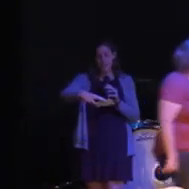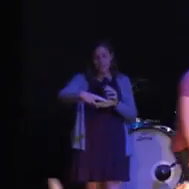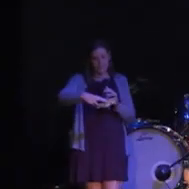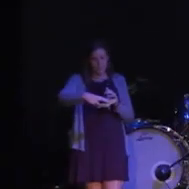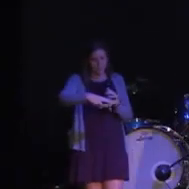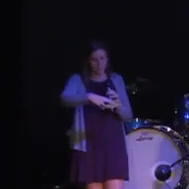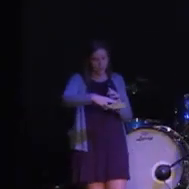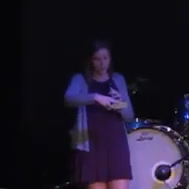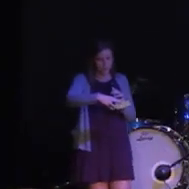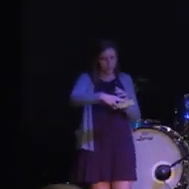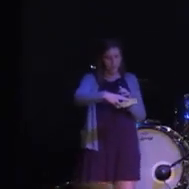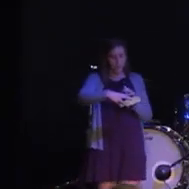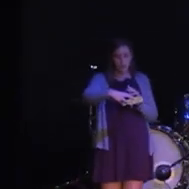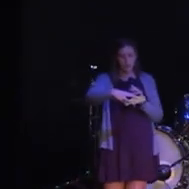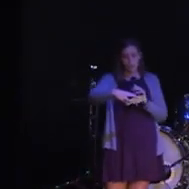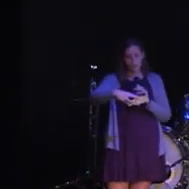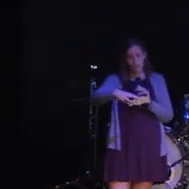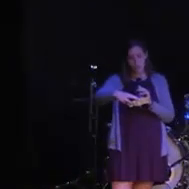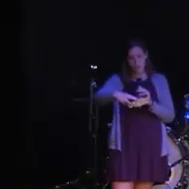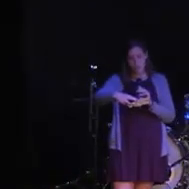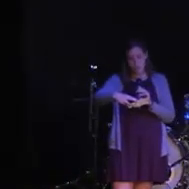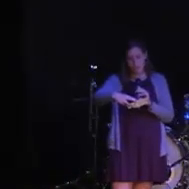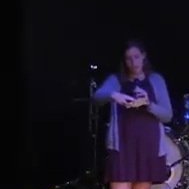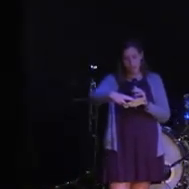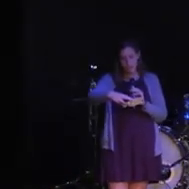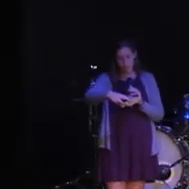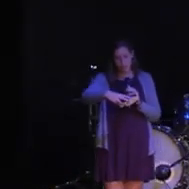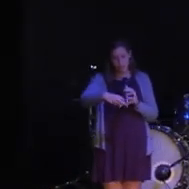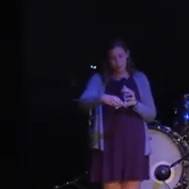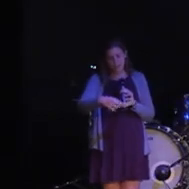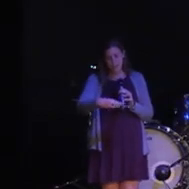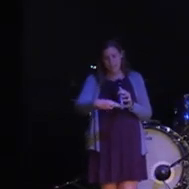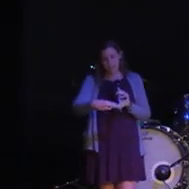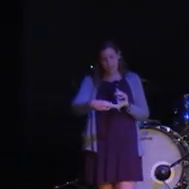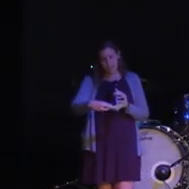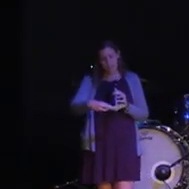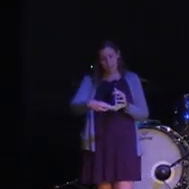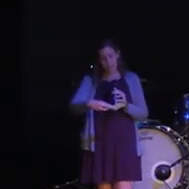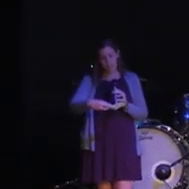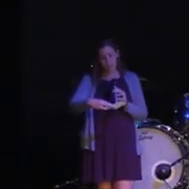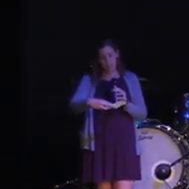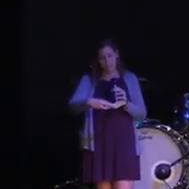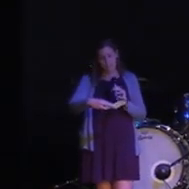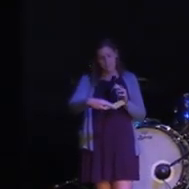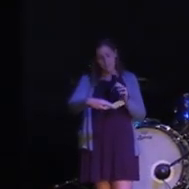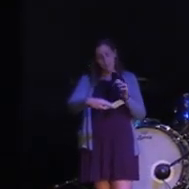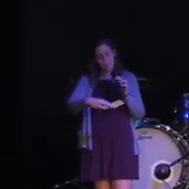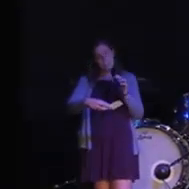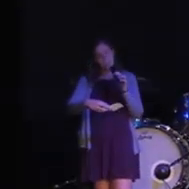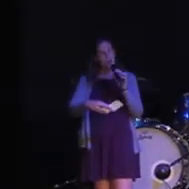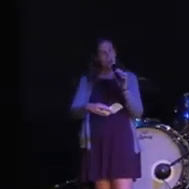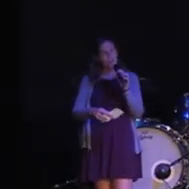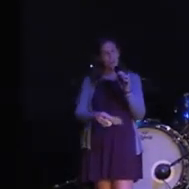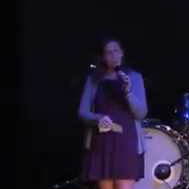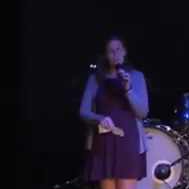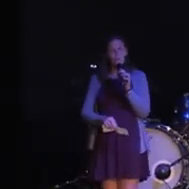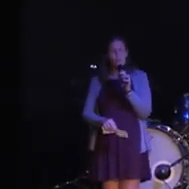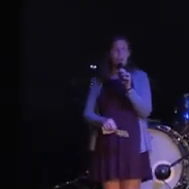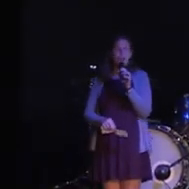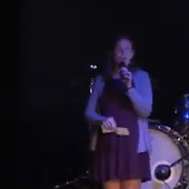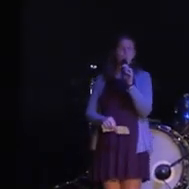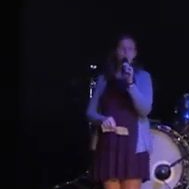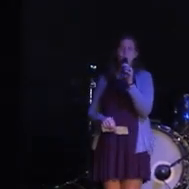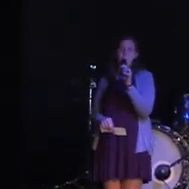And Captain VI, raised by Coffee Creek Correctional Facility with Marcy and Terry Pfaff of Portland. This is Coffee